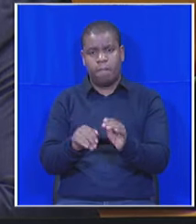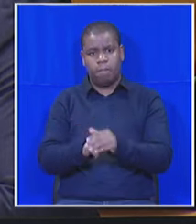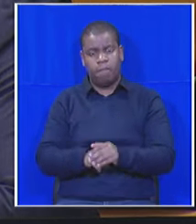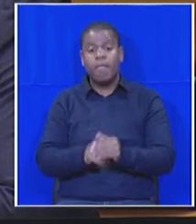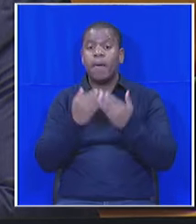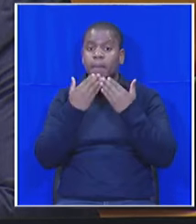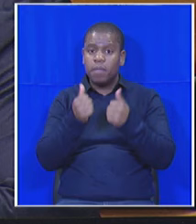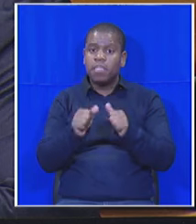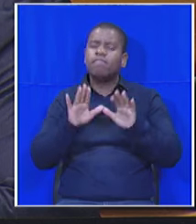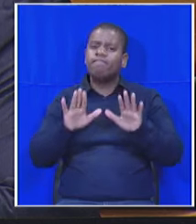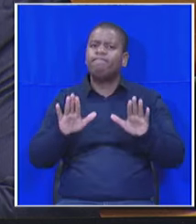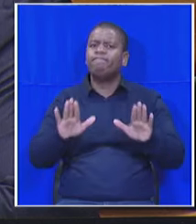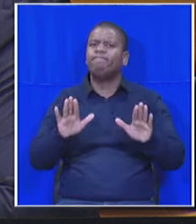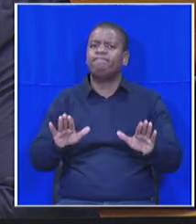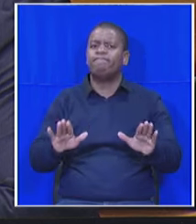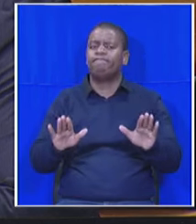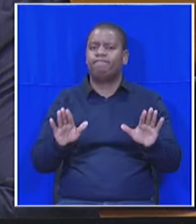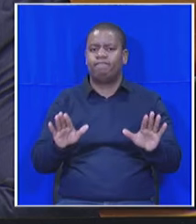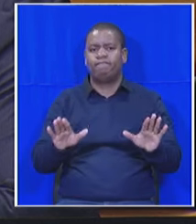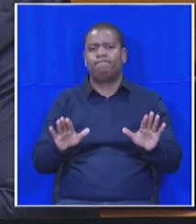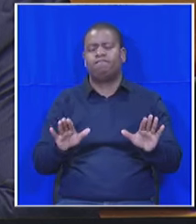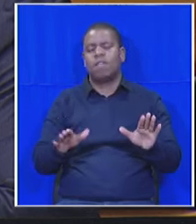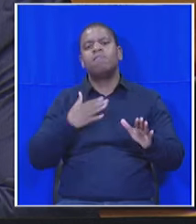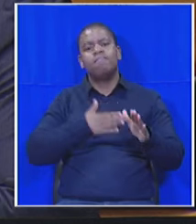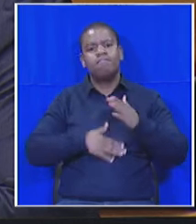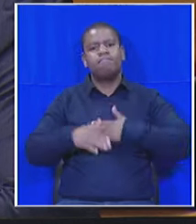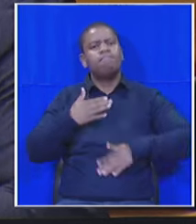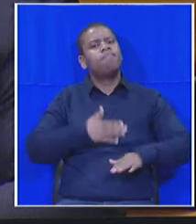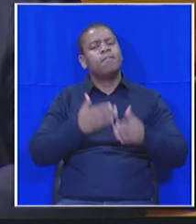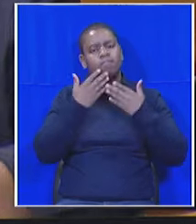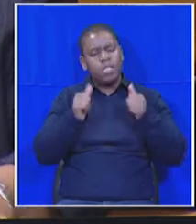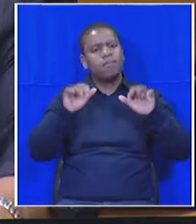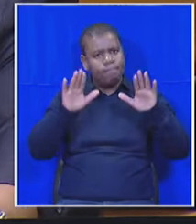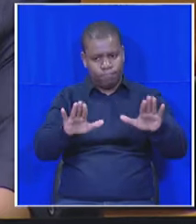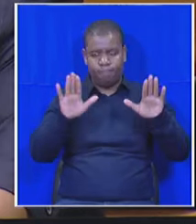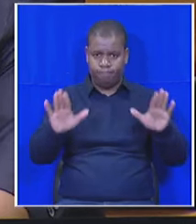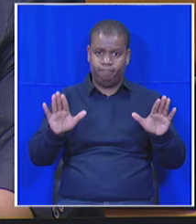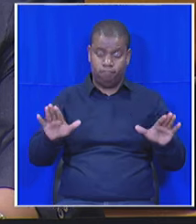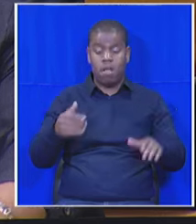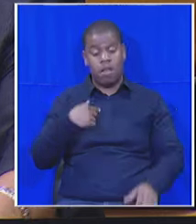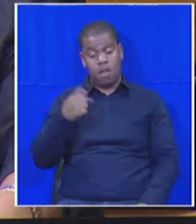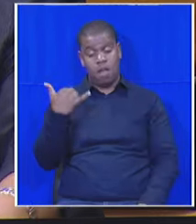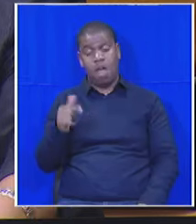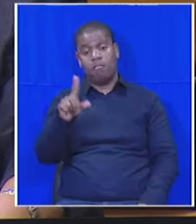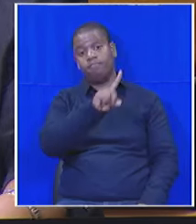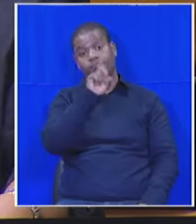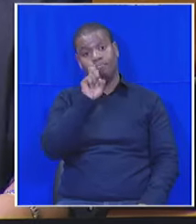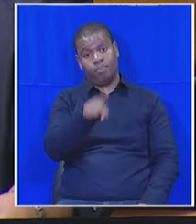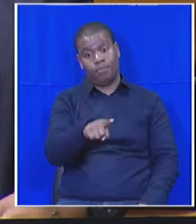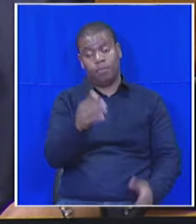can we please be in order? I now put the question.